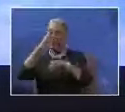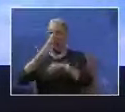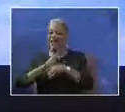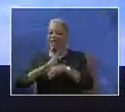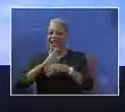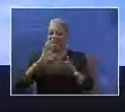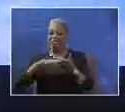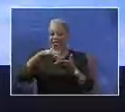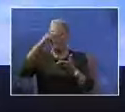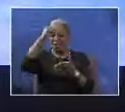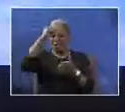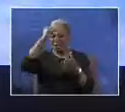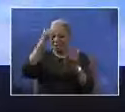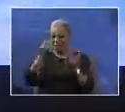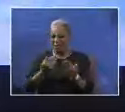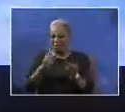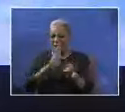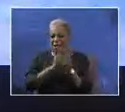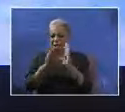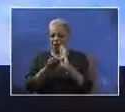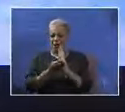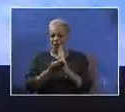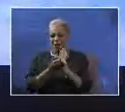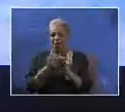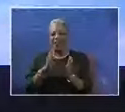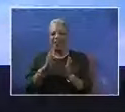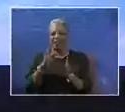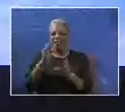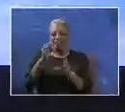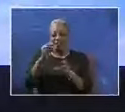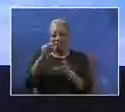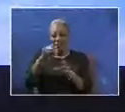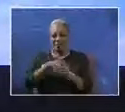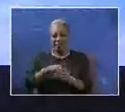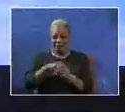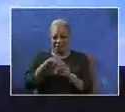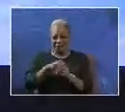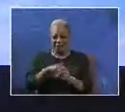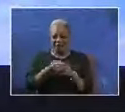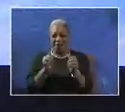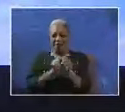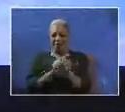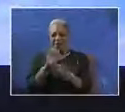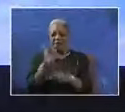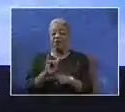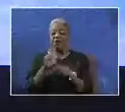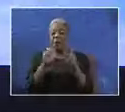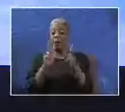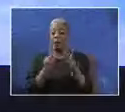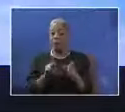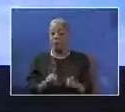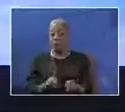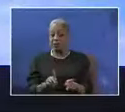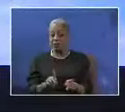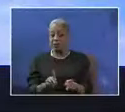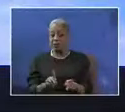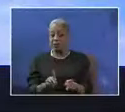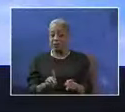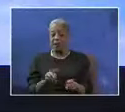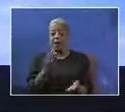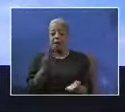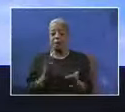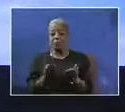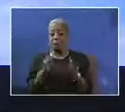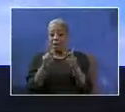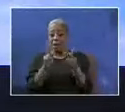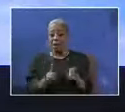you got too deep involved in them. So that person who proved to be fake